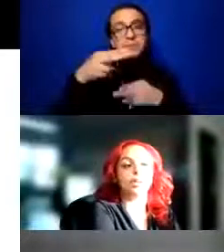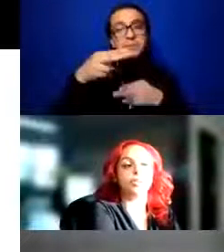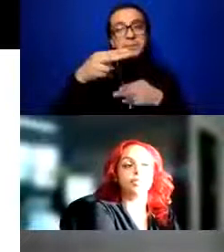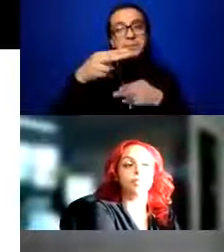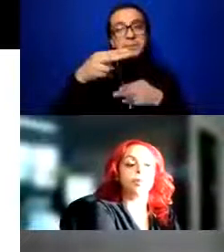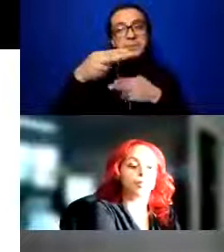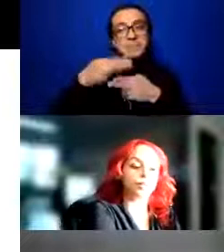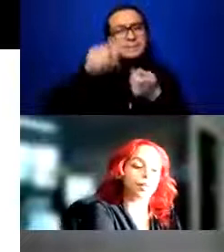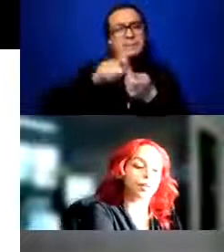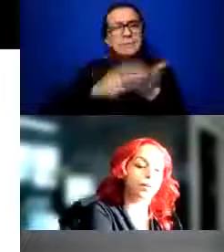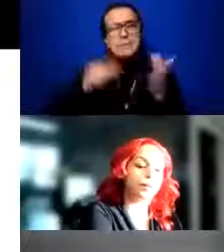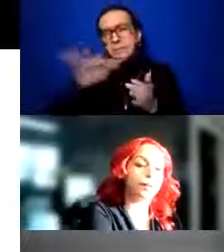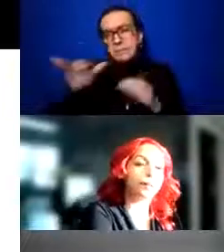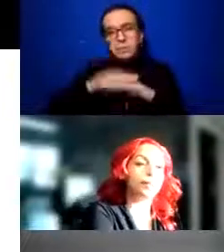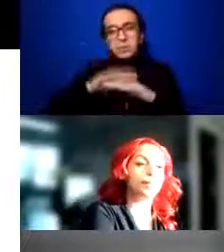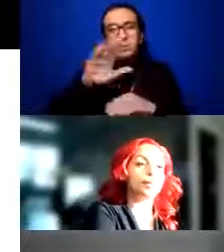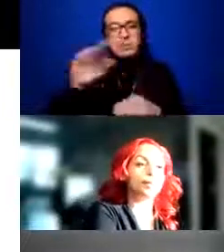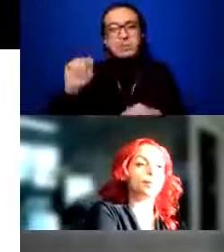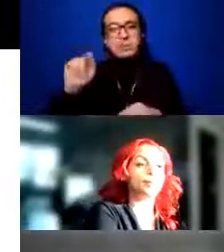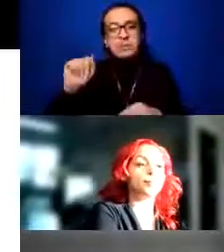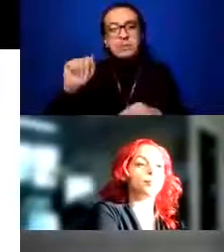your tax return.